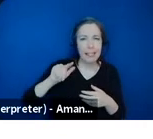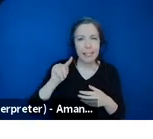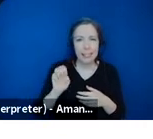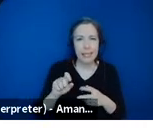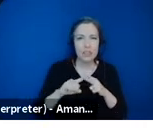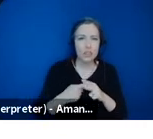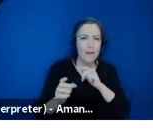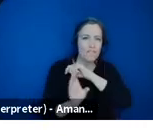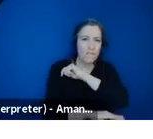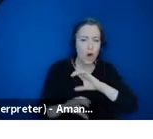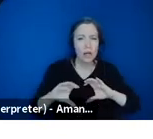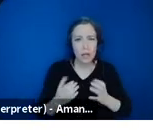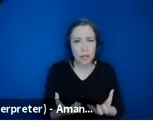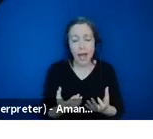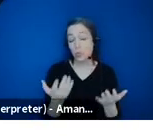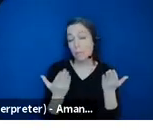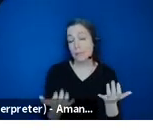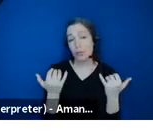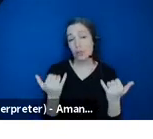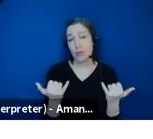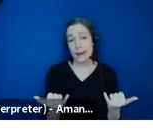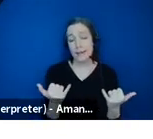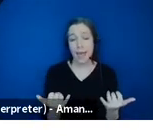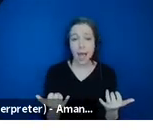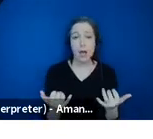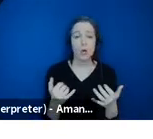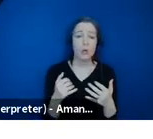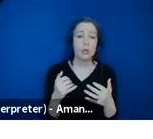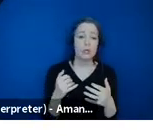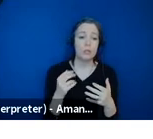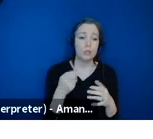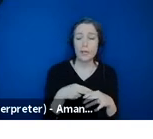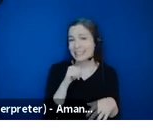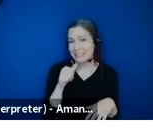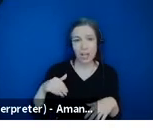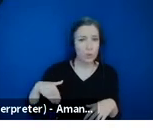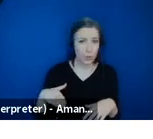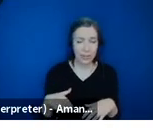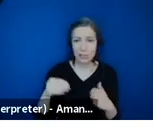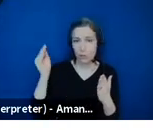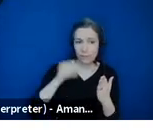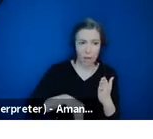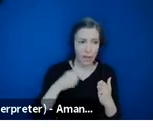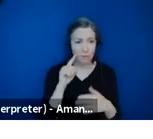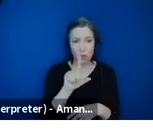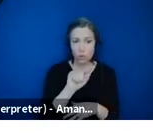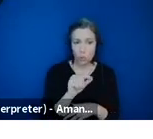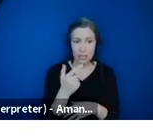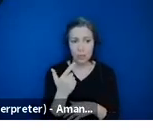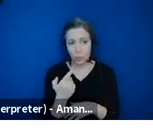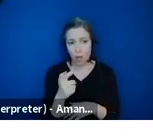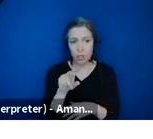class and you are post high school grad. It's not too late to do the 2021 2022